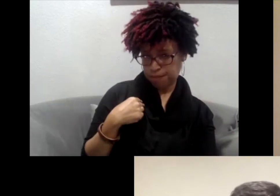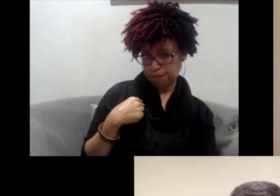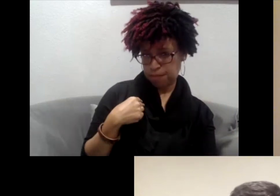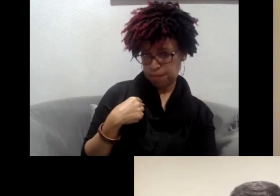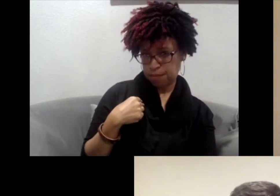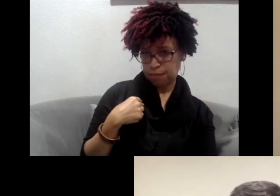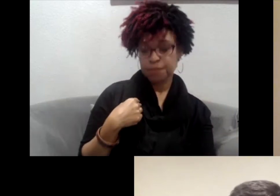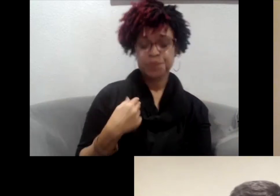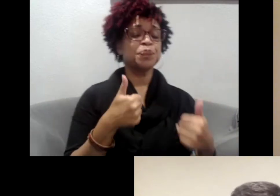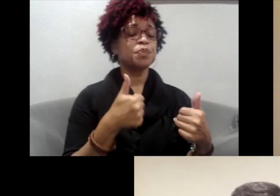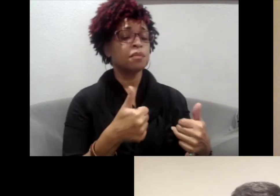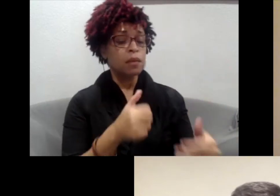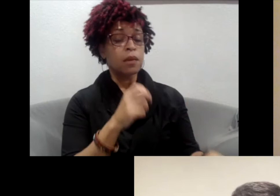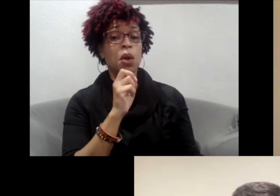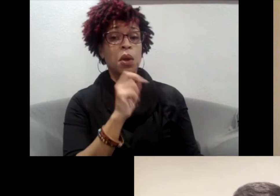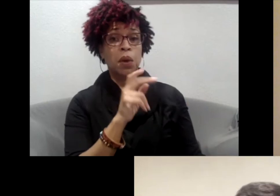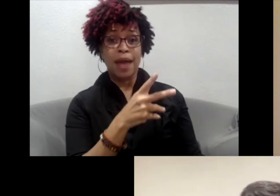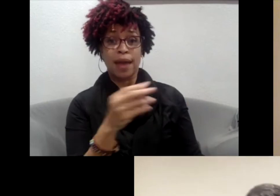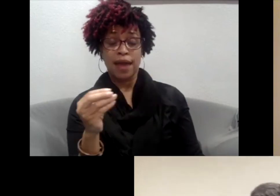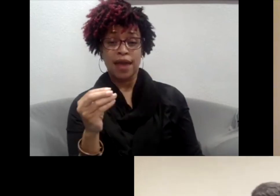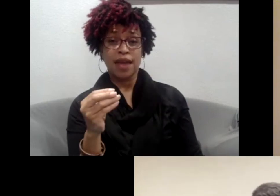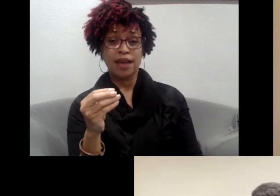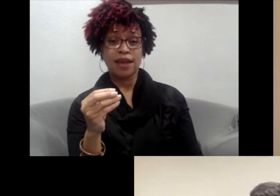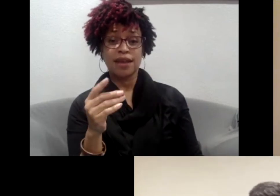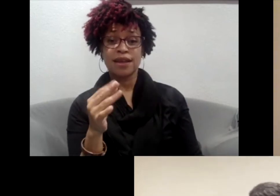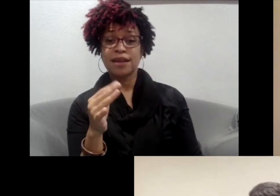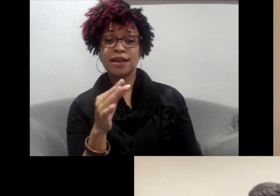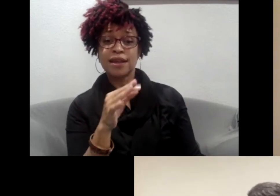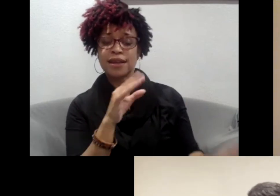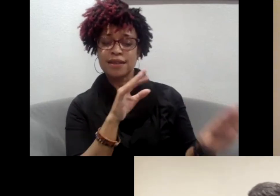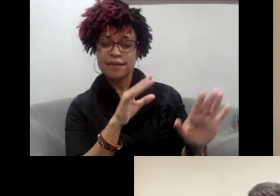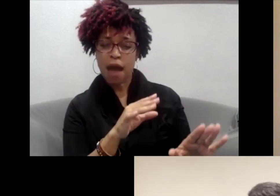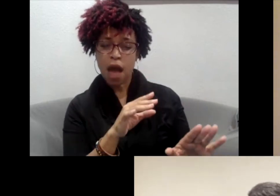All right, and sorry, I'm gonna answer some questions here too.